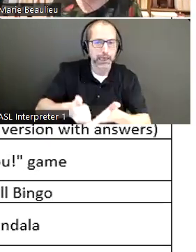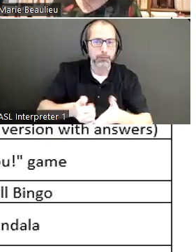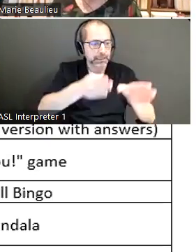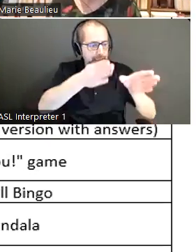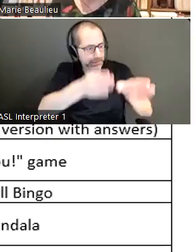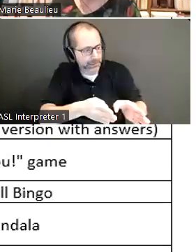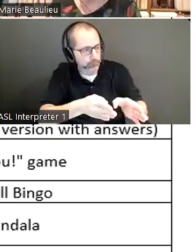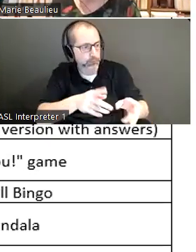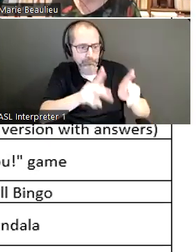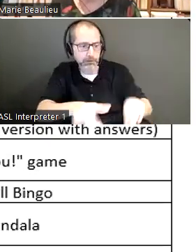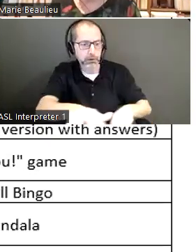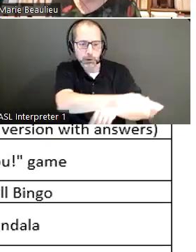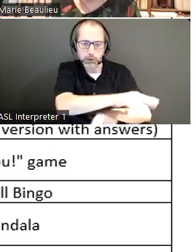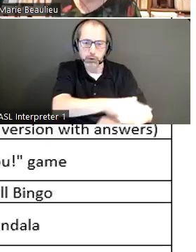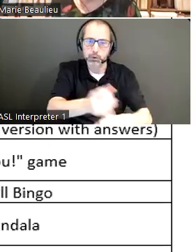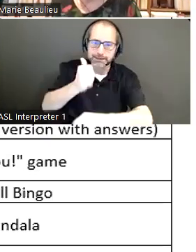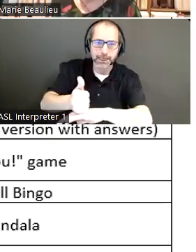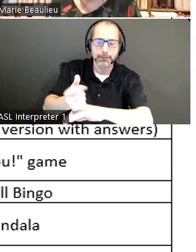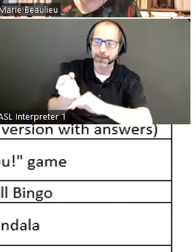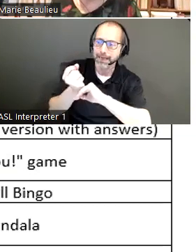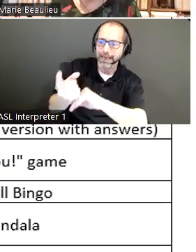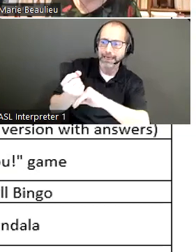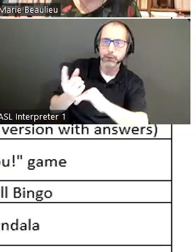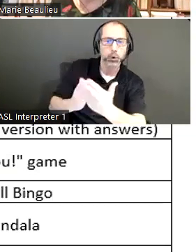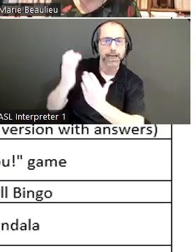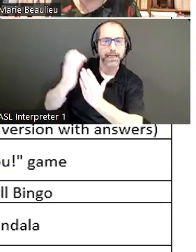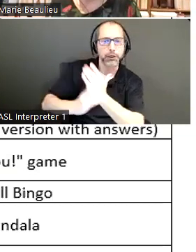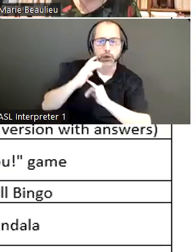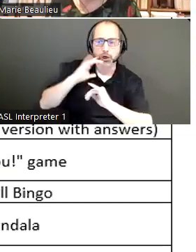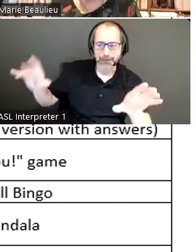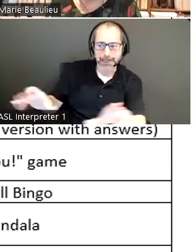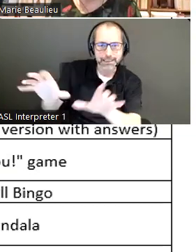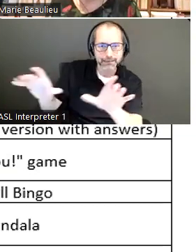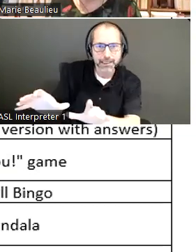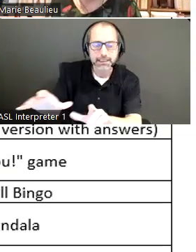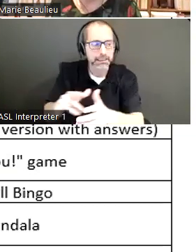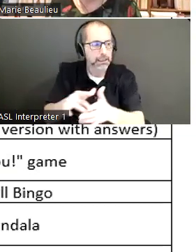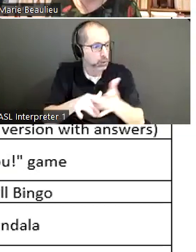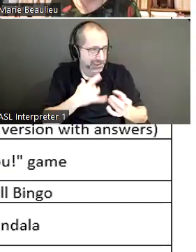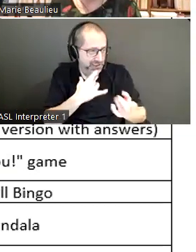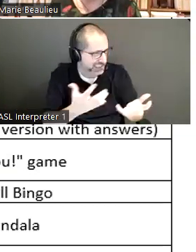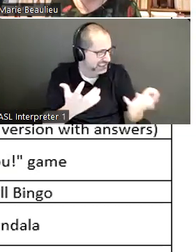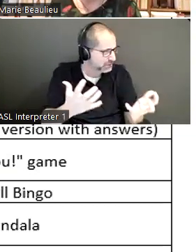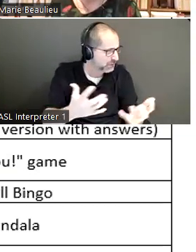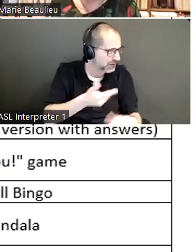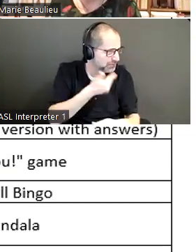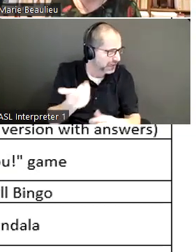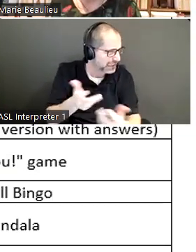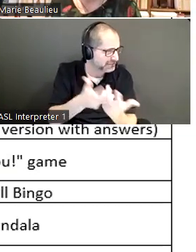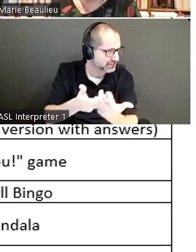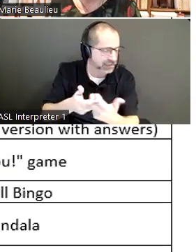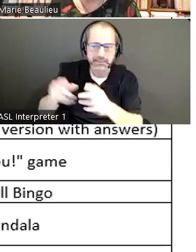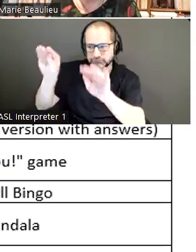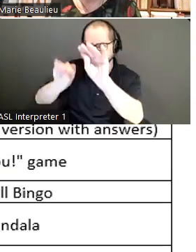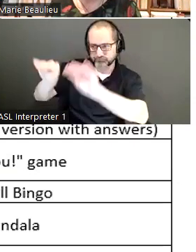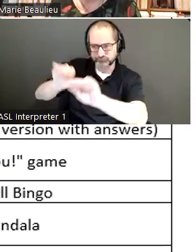annual calendar of activities according to the needs and interests of residents. And on the right, you see the example of an